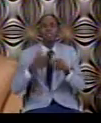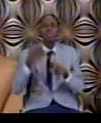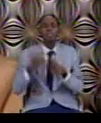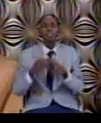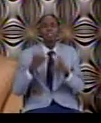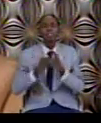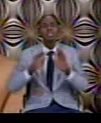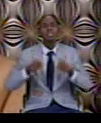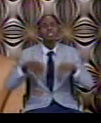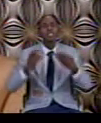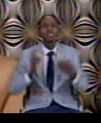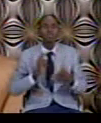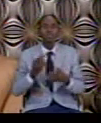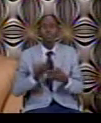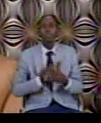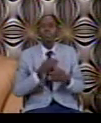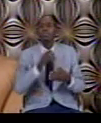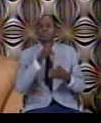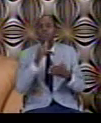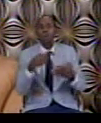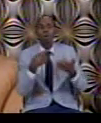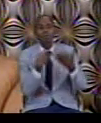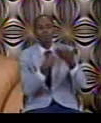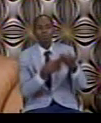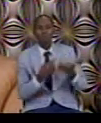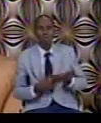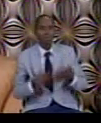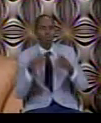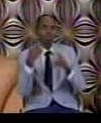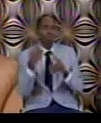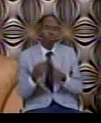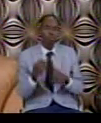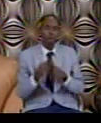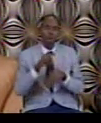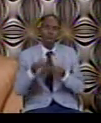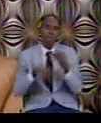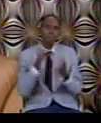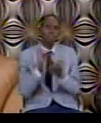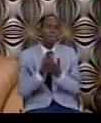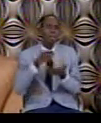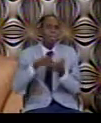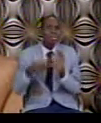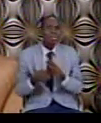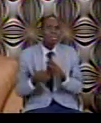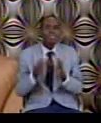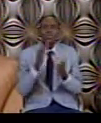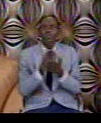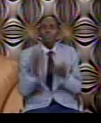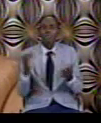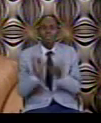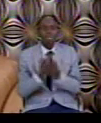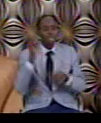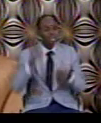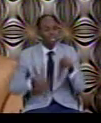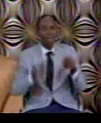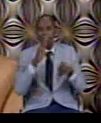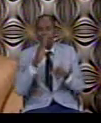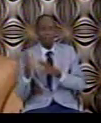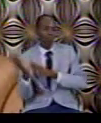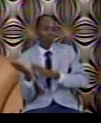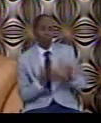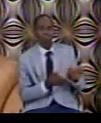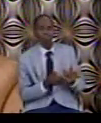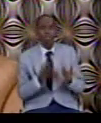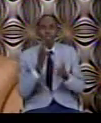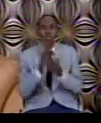us an incontestable word concerning that. That means something indisputable. That means